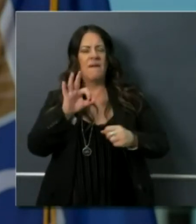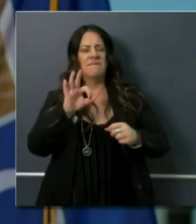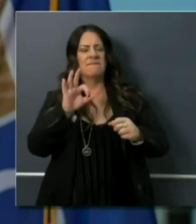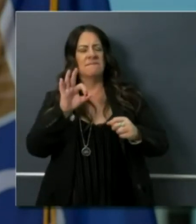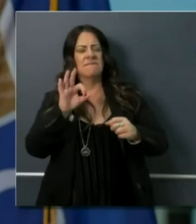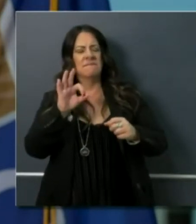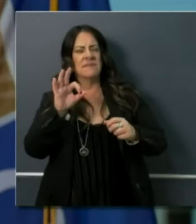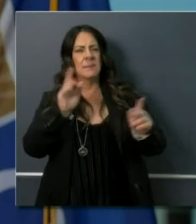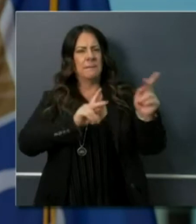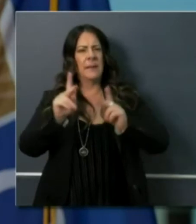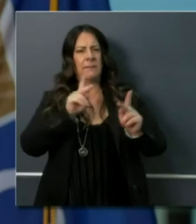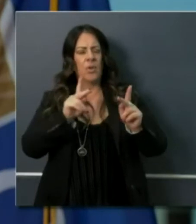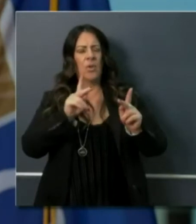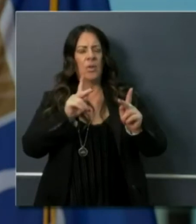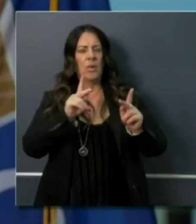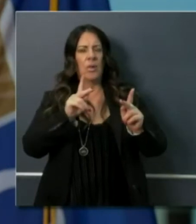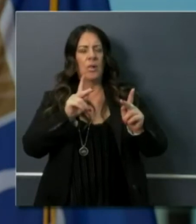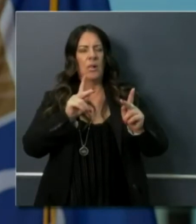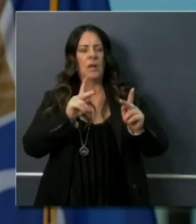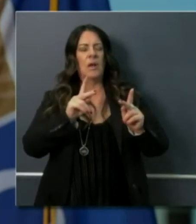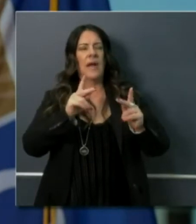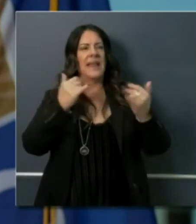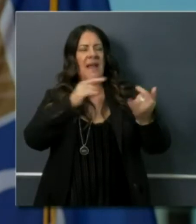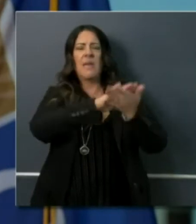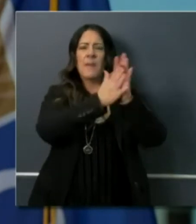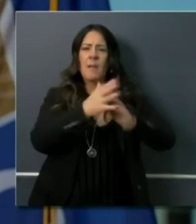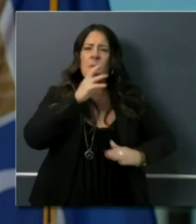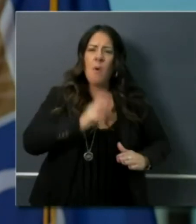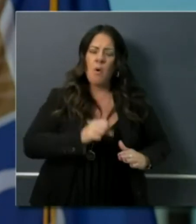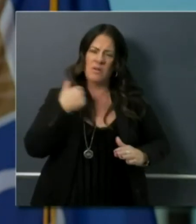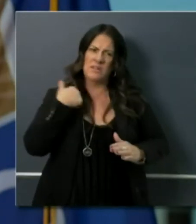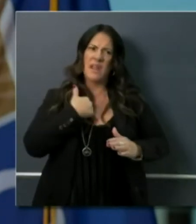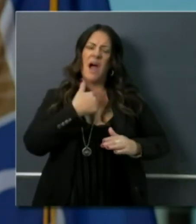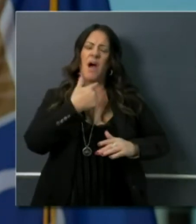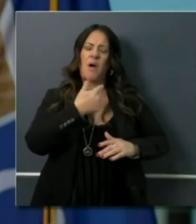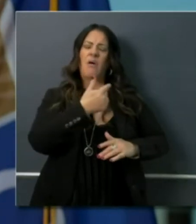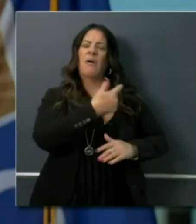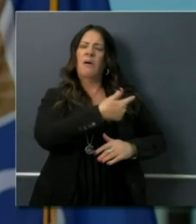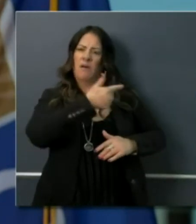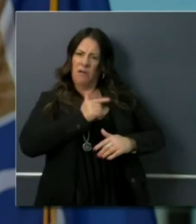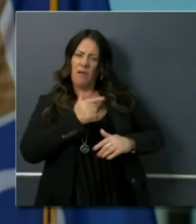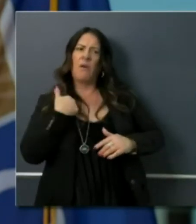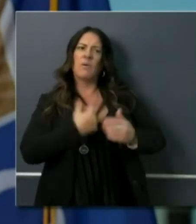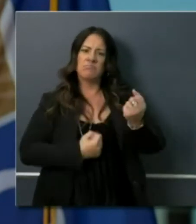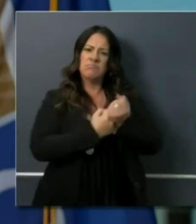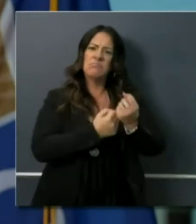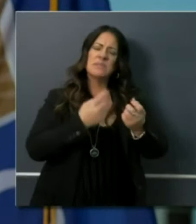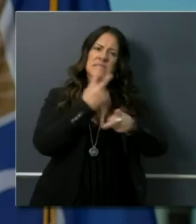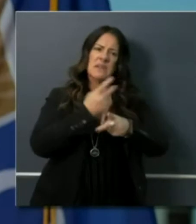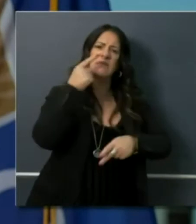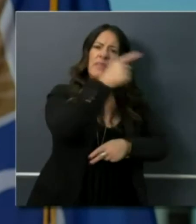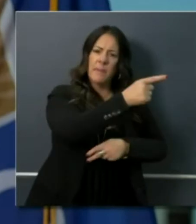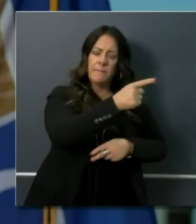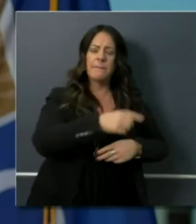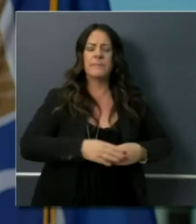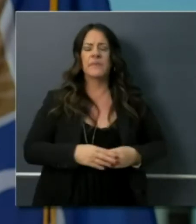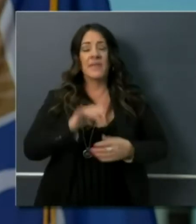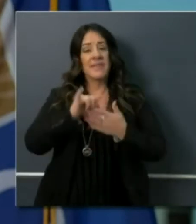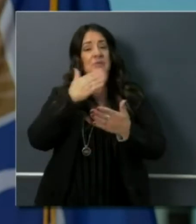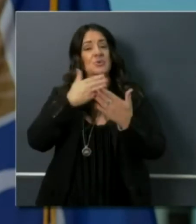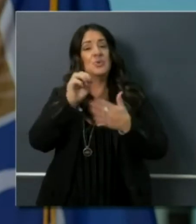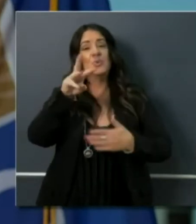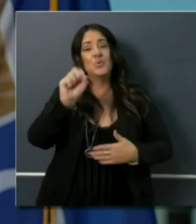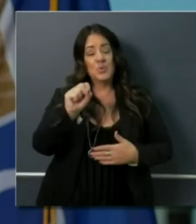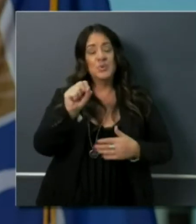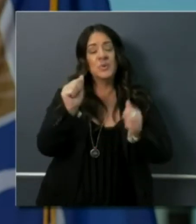there for them at their time of need. And so that's an update. Very good news with the Mercy. Very proud